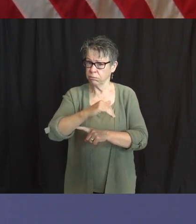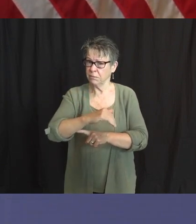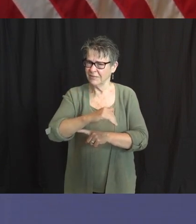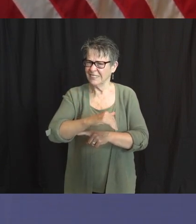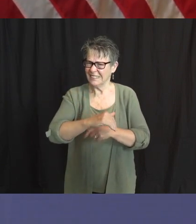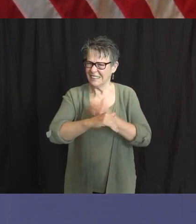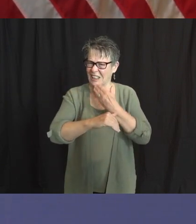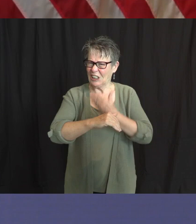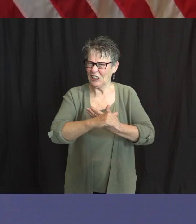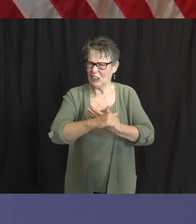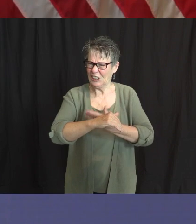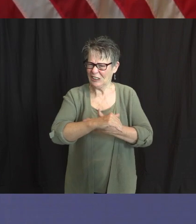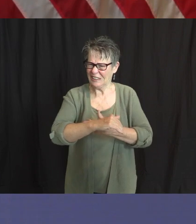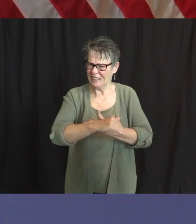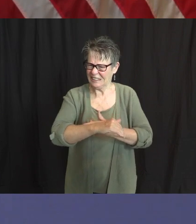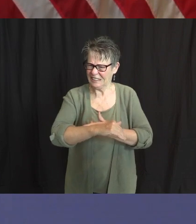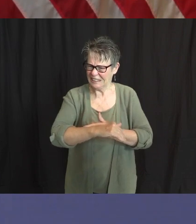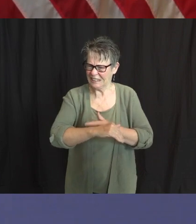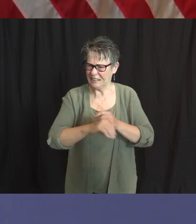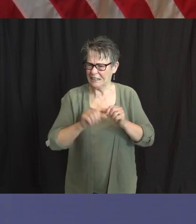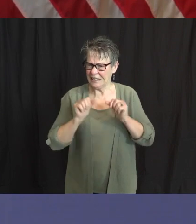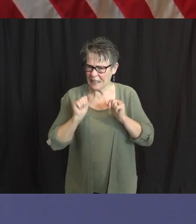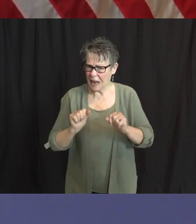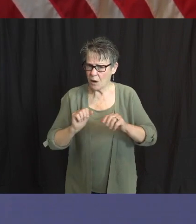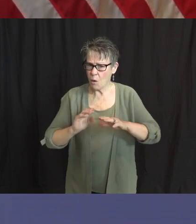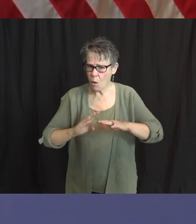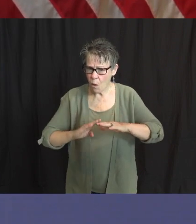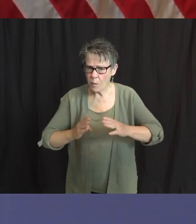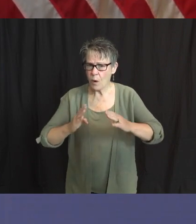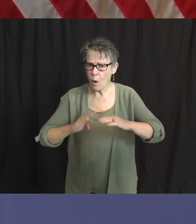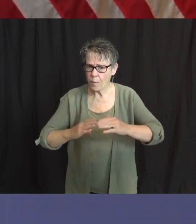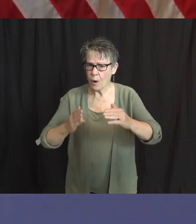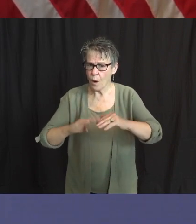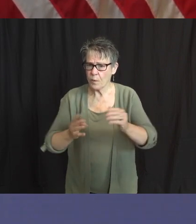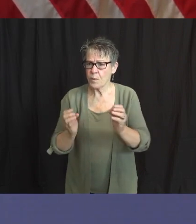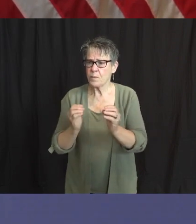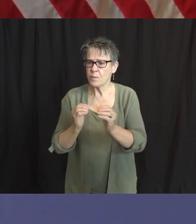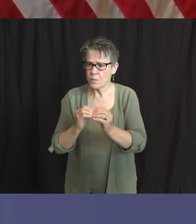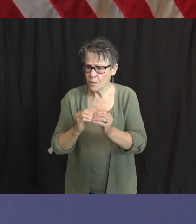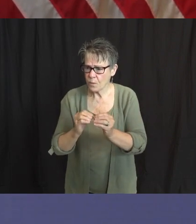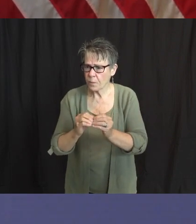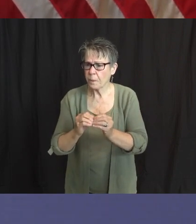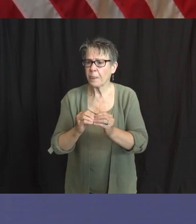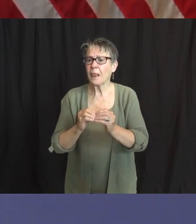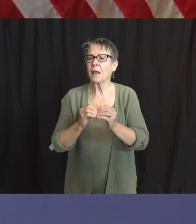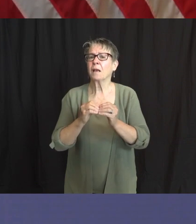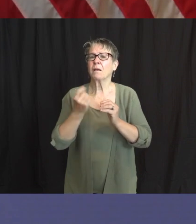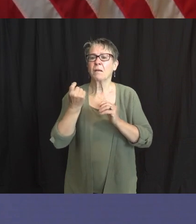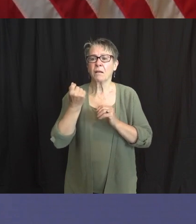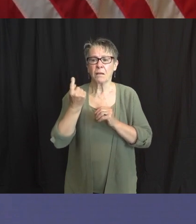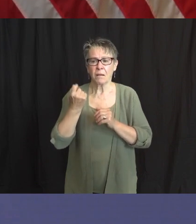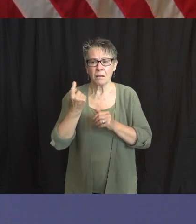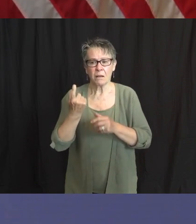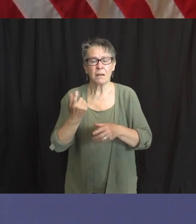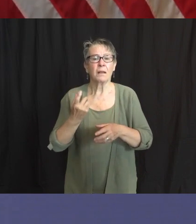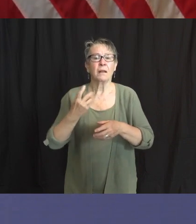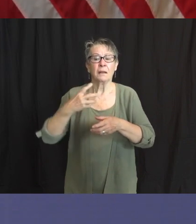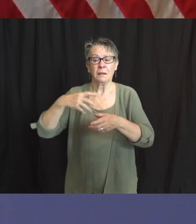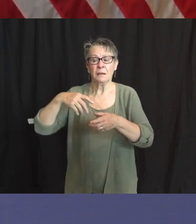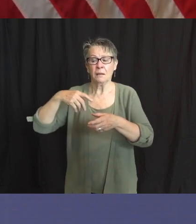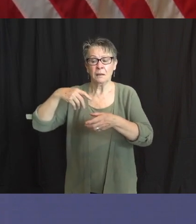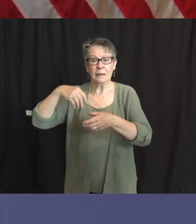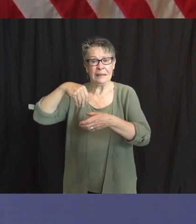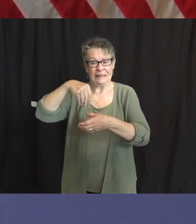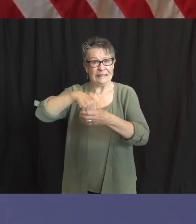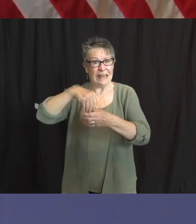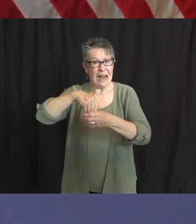take steps like that. Indoor sedentary is hard. I don't want ever to be said that I didn't say that and we didn't say that. Is